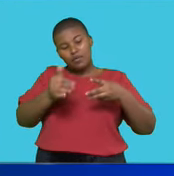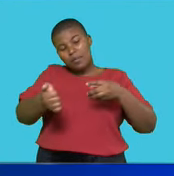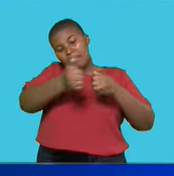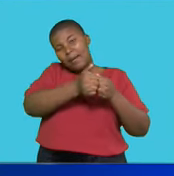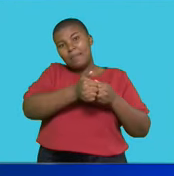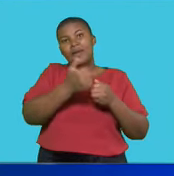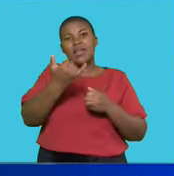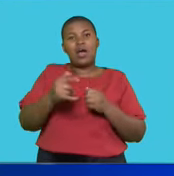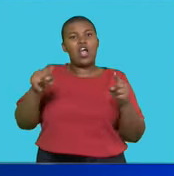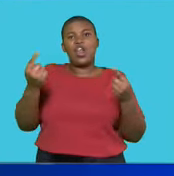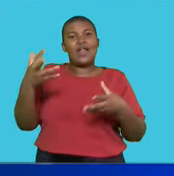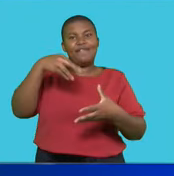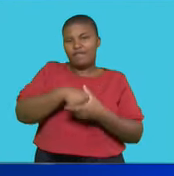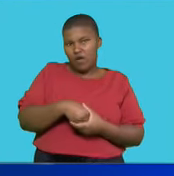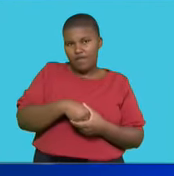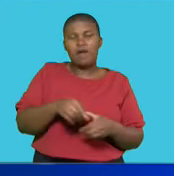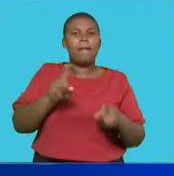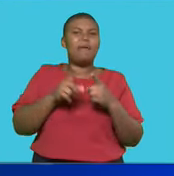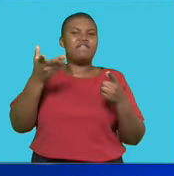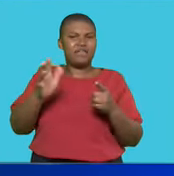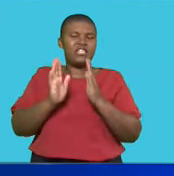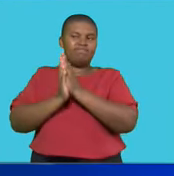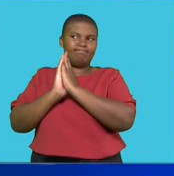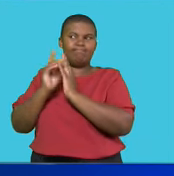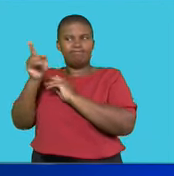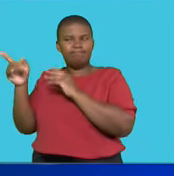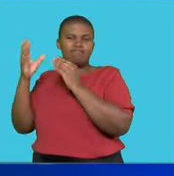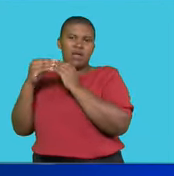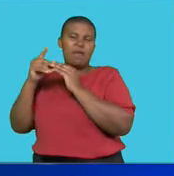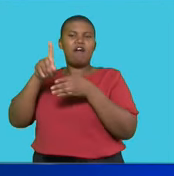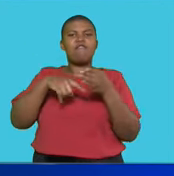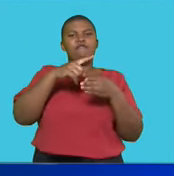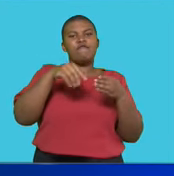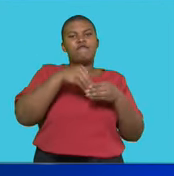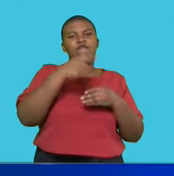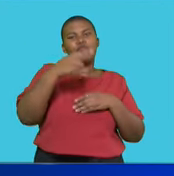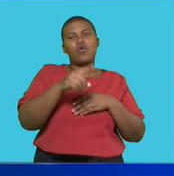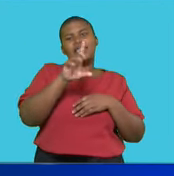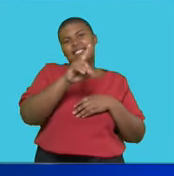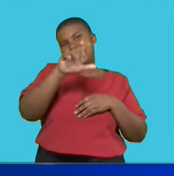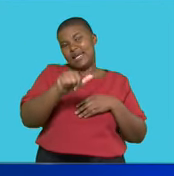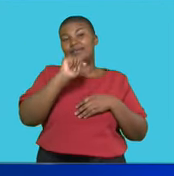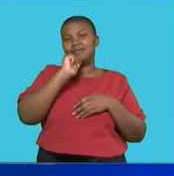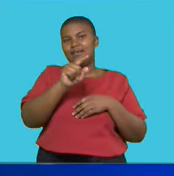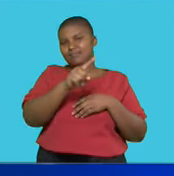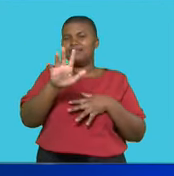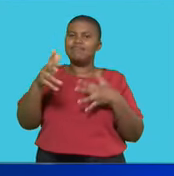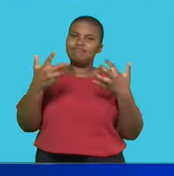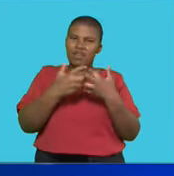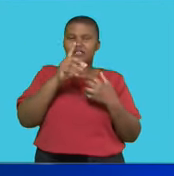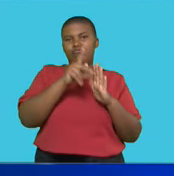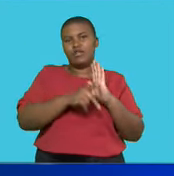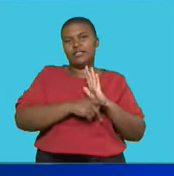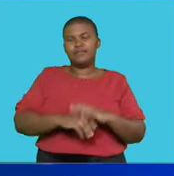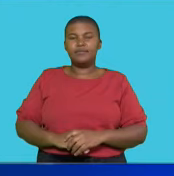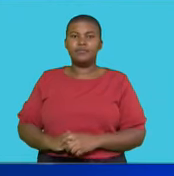upcoming elections, they have, however, encouraged their members and supporters to vote for DA, saying they align with the party's principles.